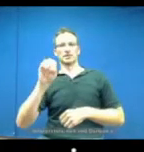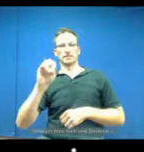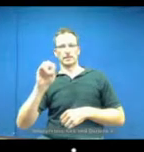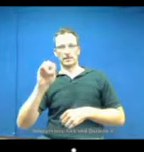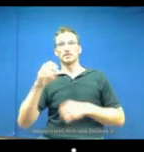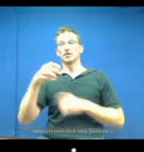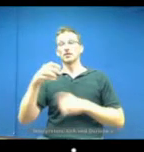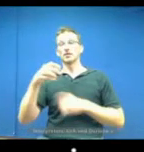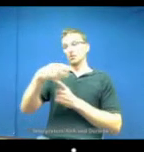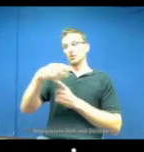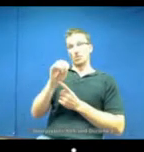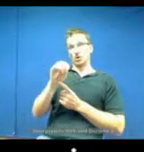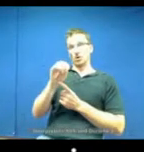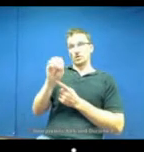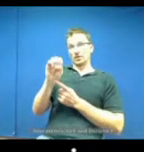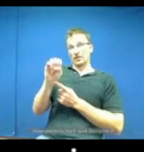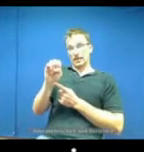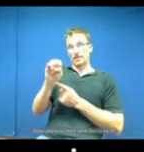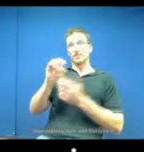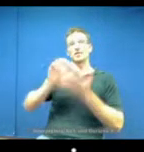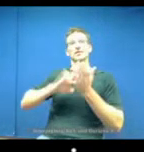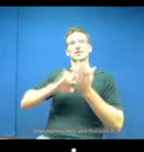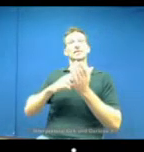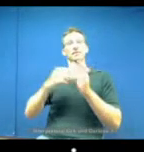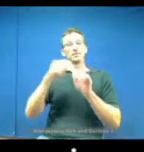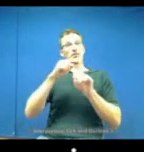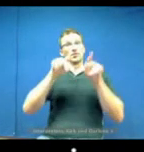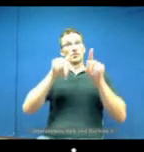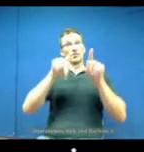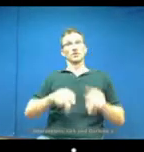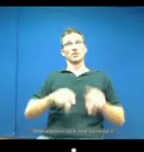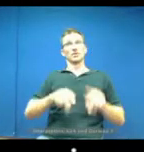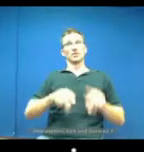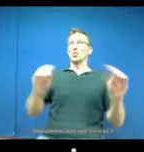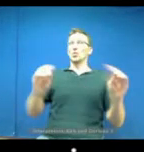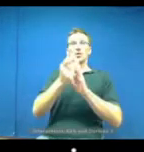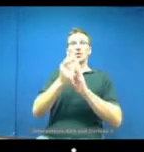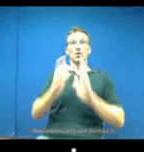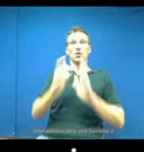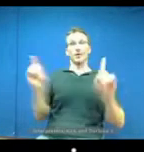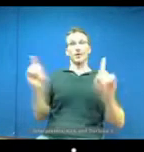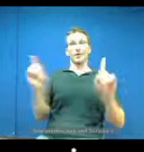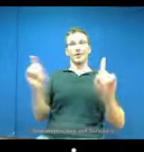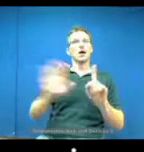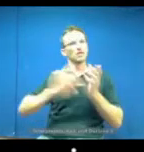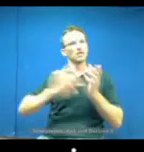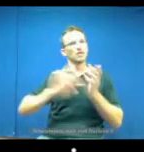don't have a lawyer. It means you're acting as your own lawyer, and that can cause many, many problems.